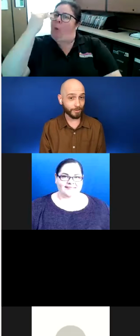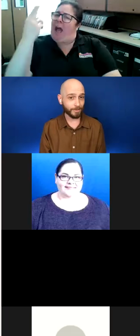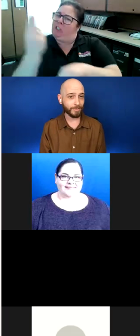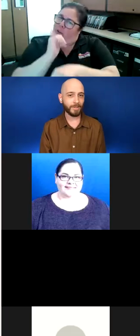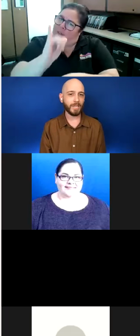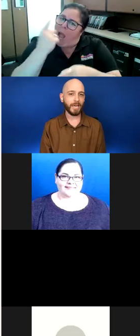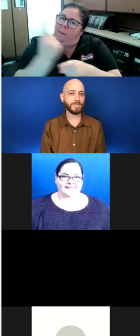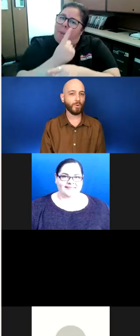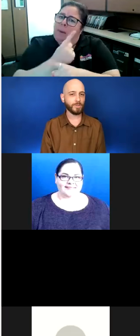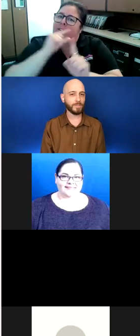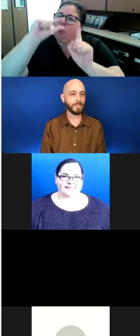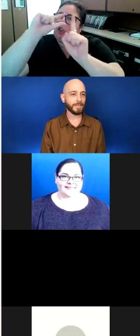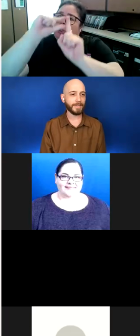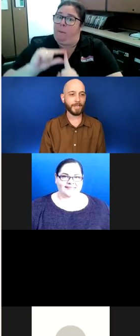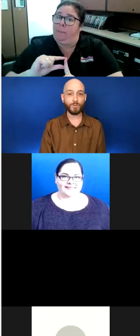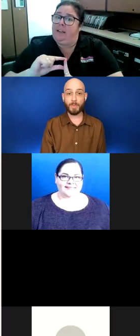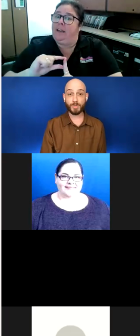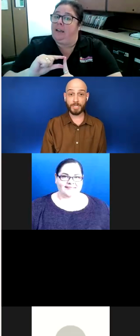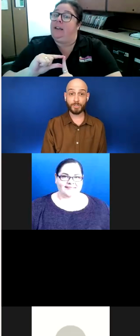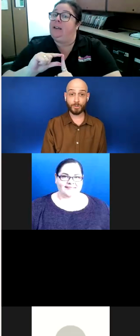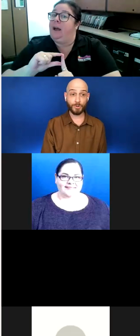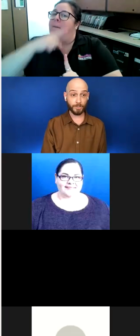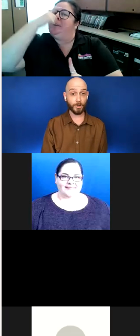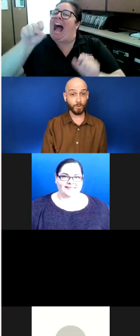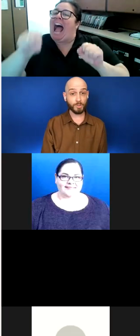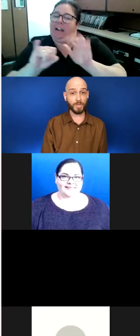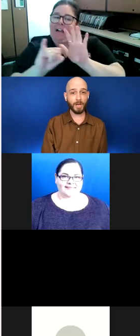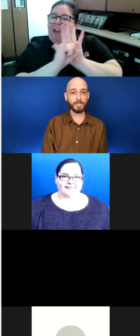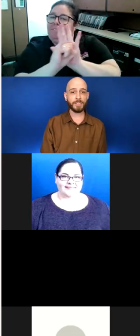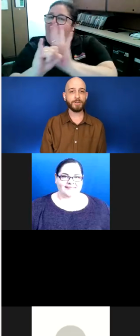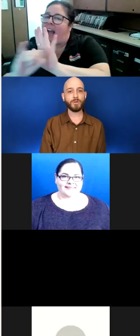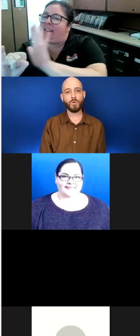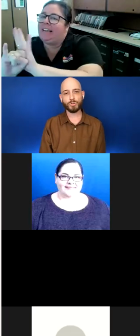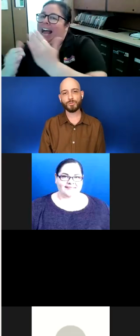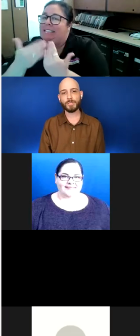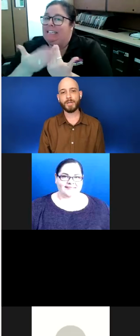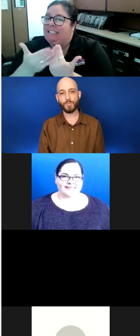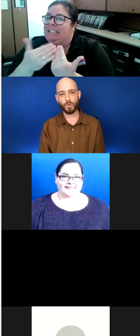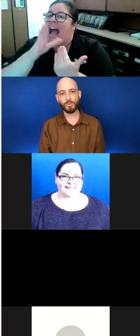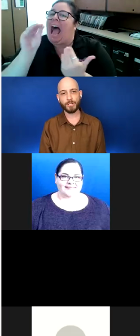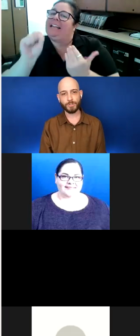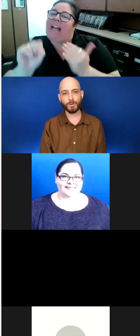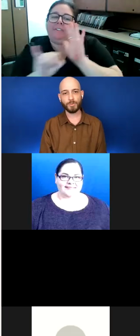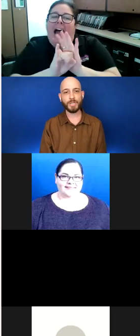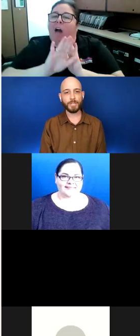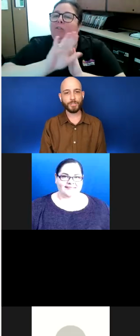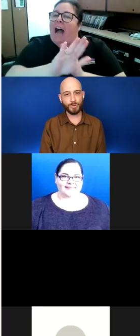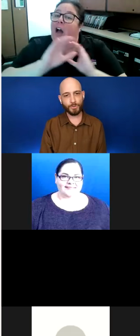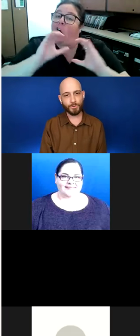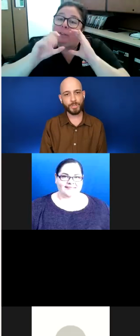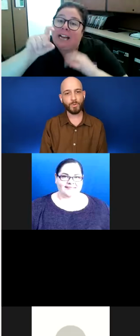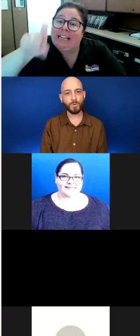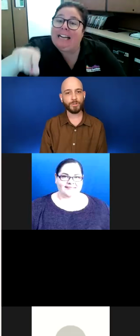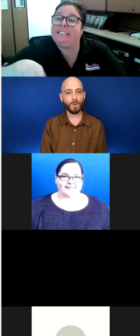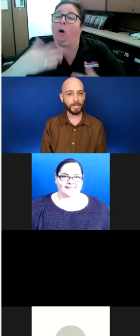deaf. It's important that you remember these 3 terms because these are the culturally appropriate terms